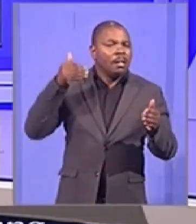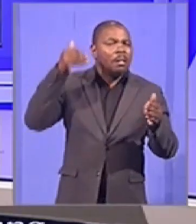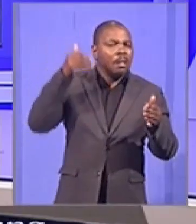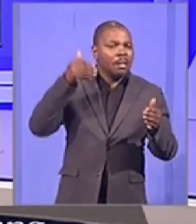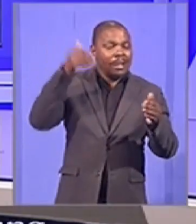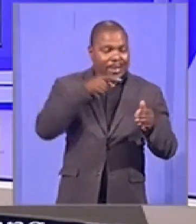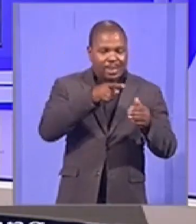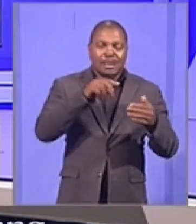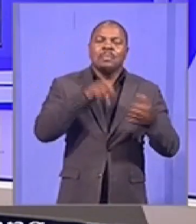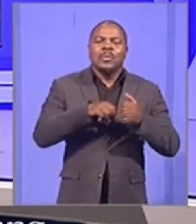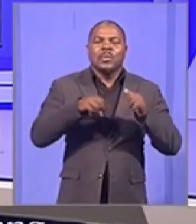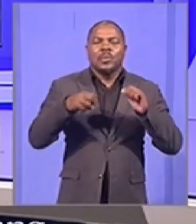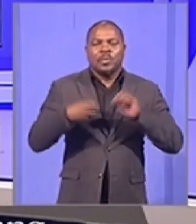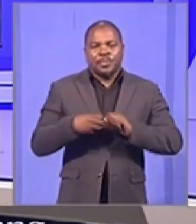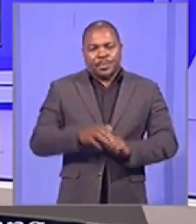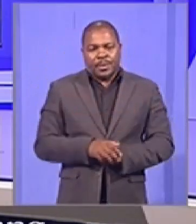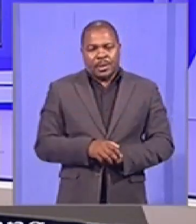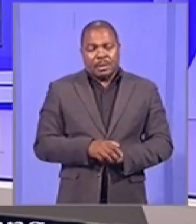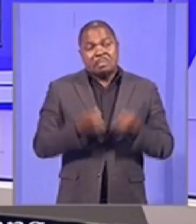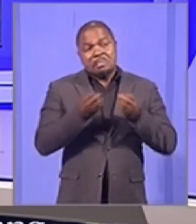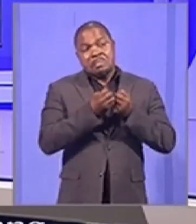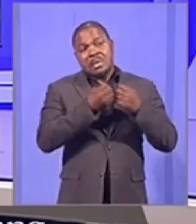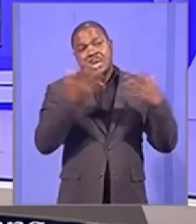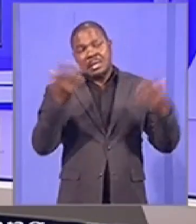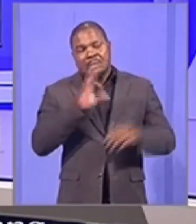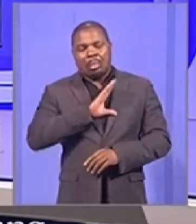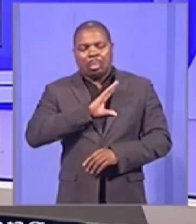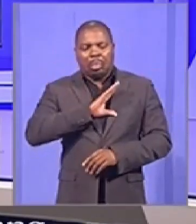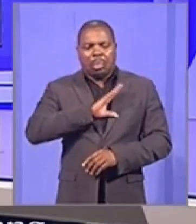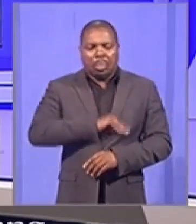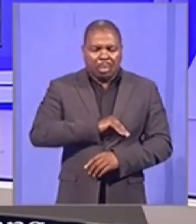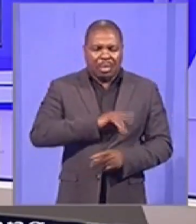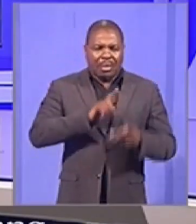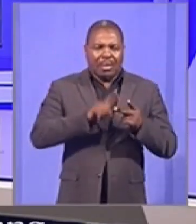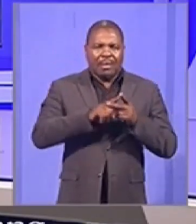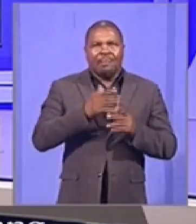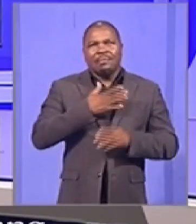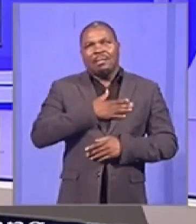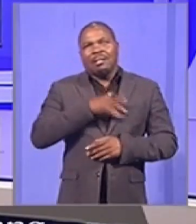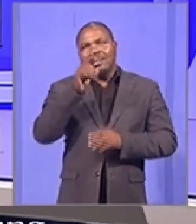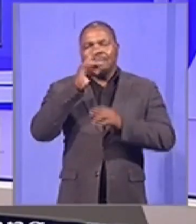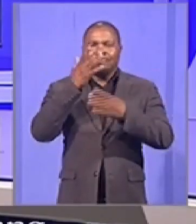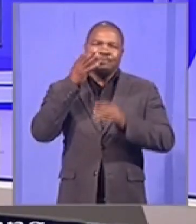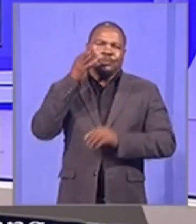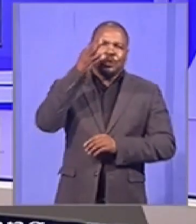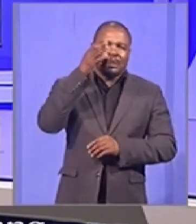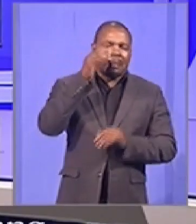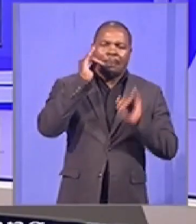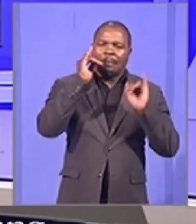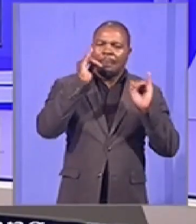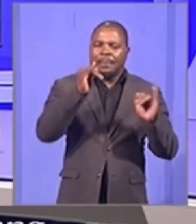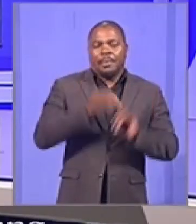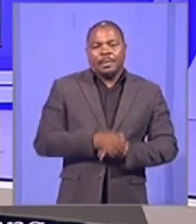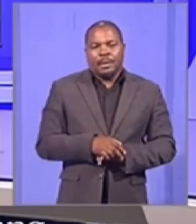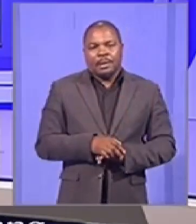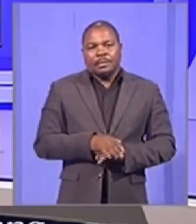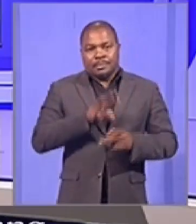ke tlhoba boroko. Bontsi bo felelwa ke tshepo le go bona isago e le letobo.